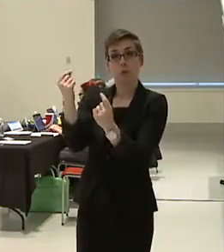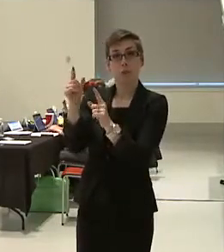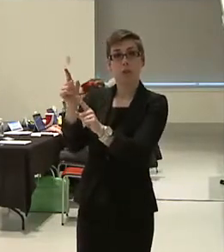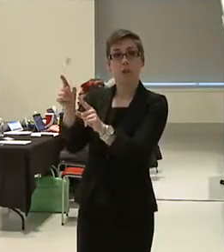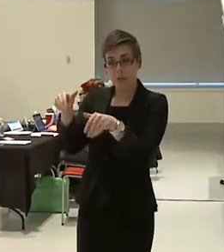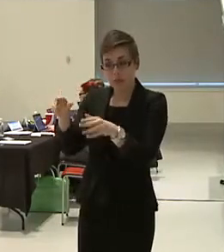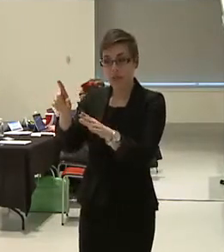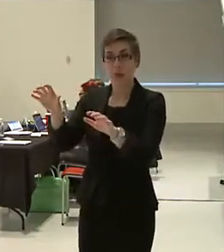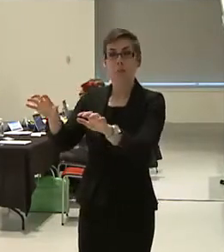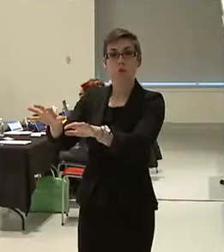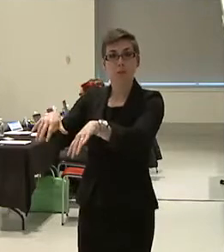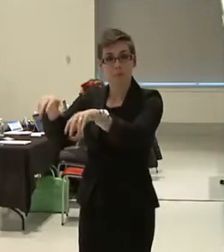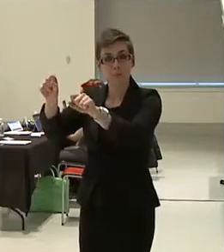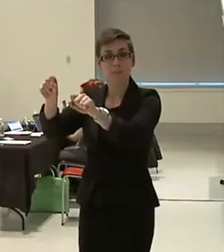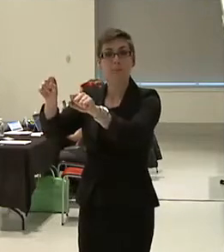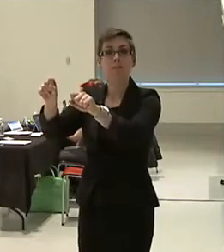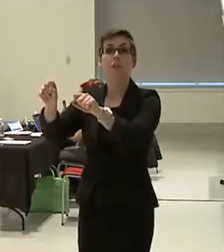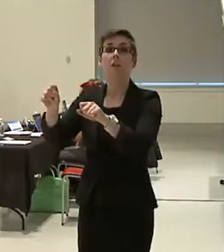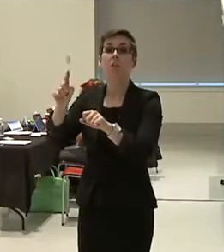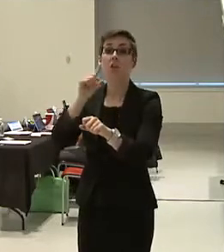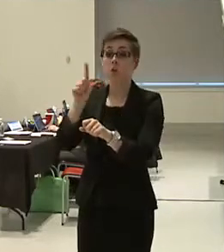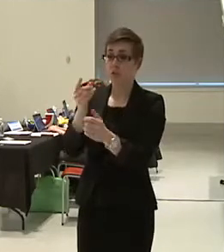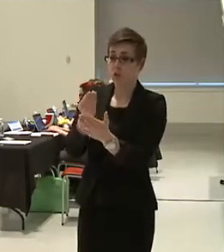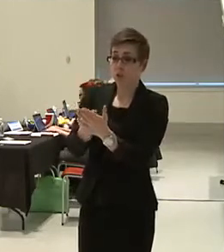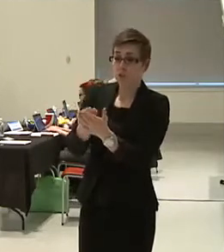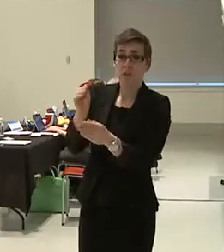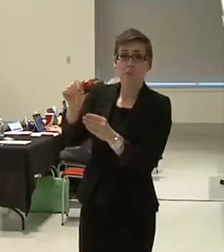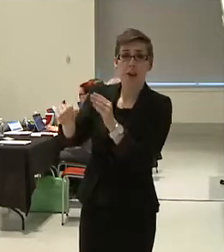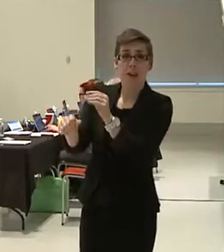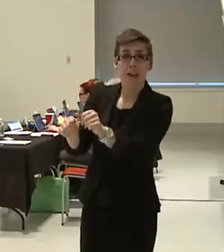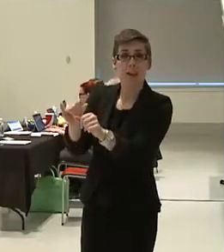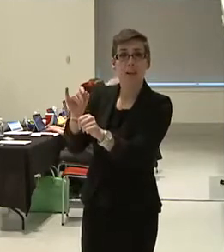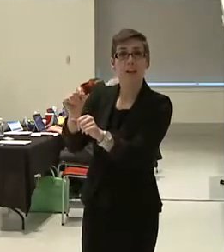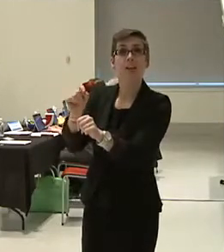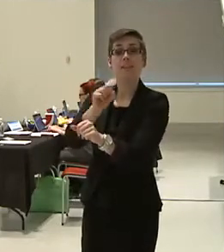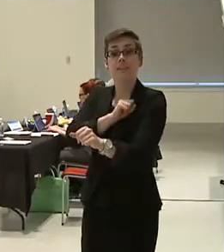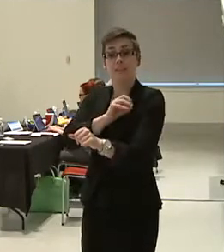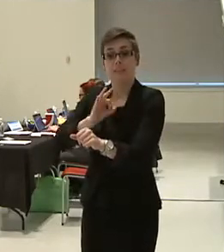take it seriously, fund it, staff it, make it a priority.